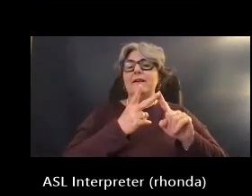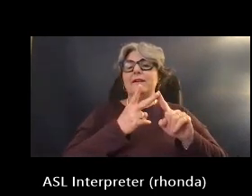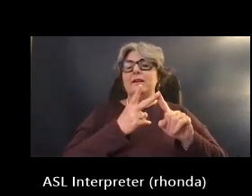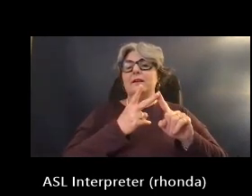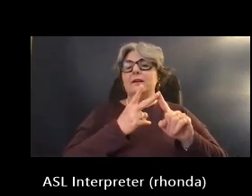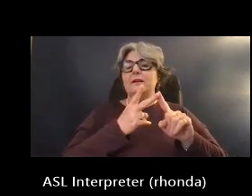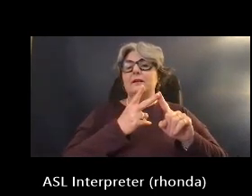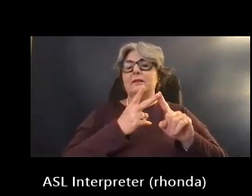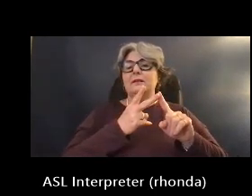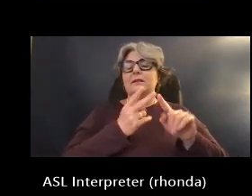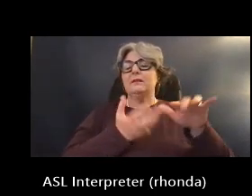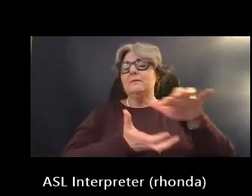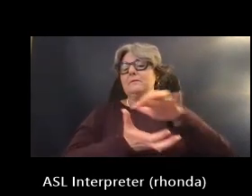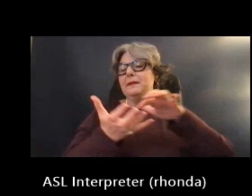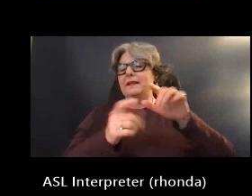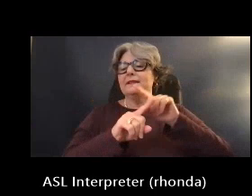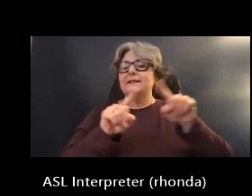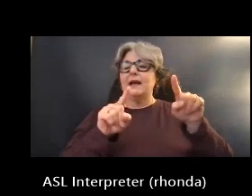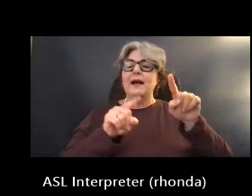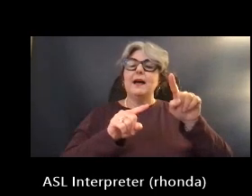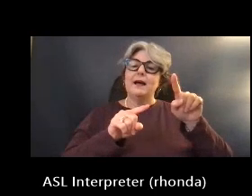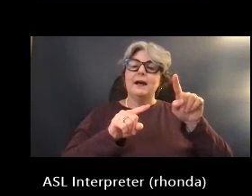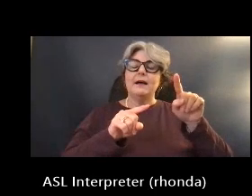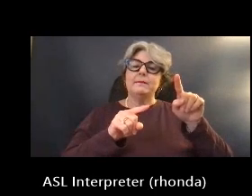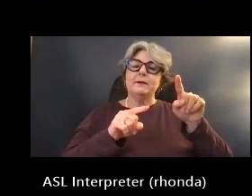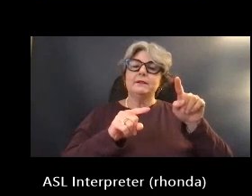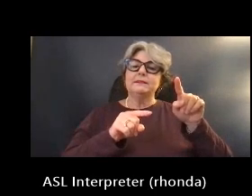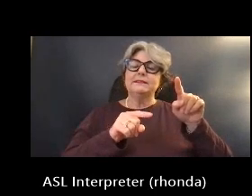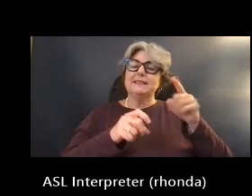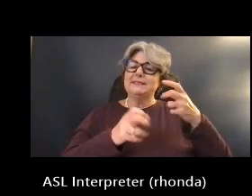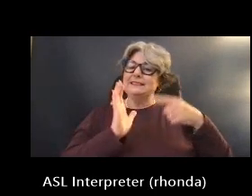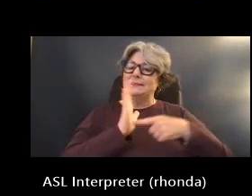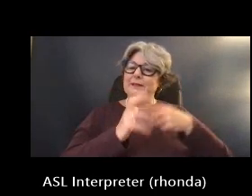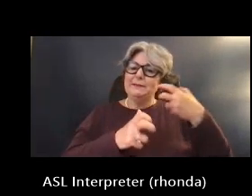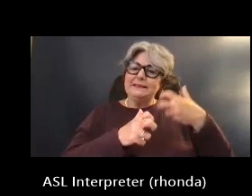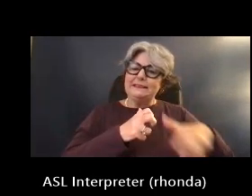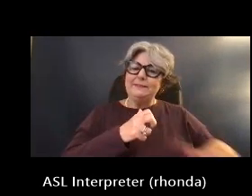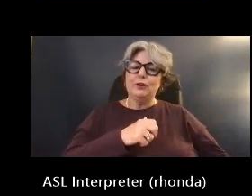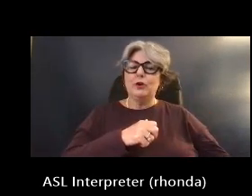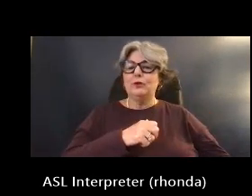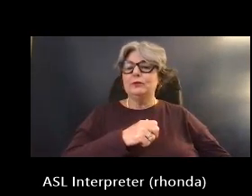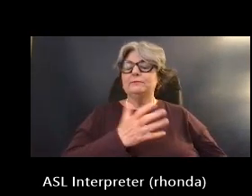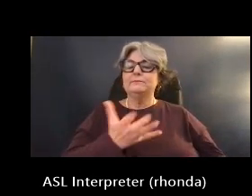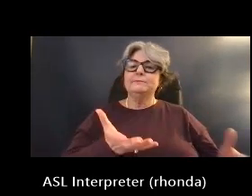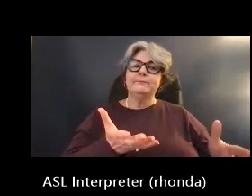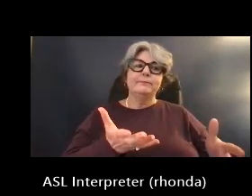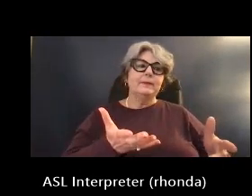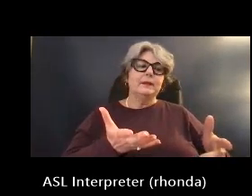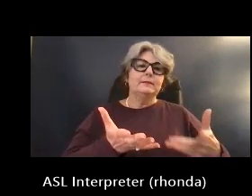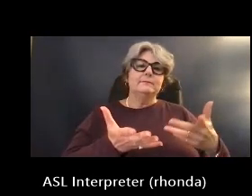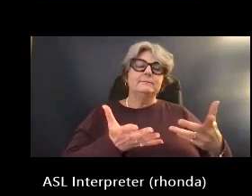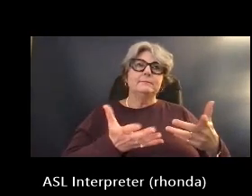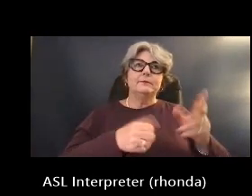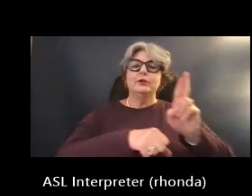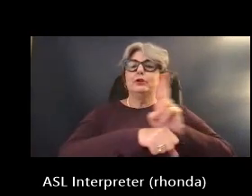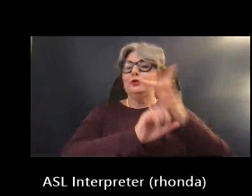mixed agriculture, and sometimes it's hard to maybe integrate some of